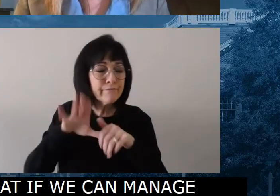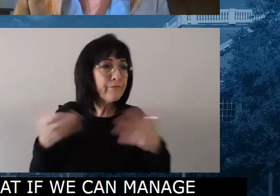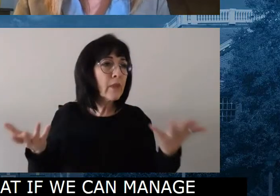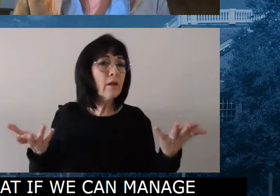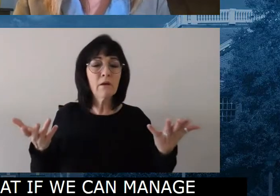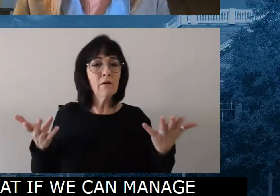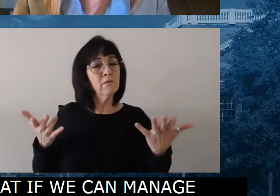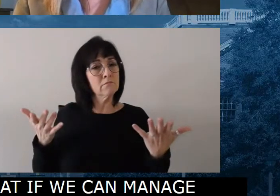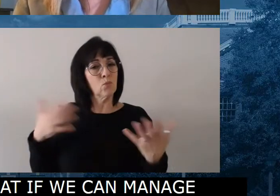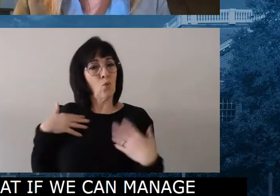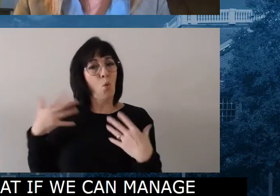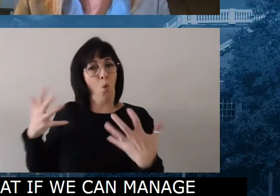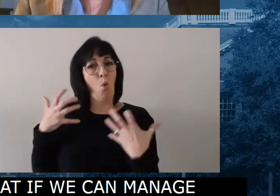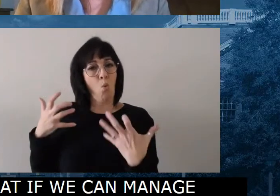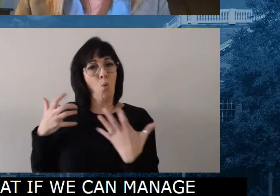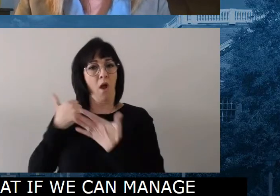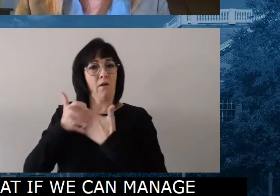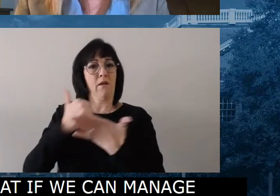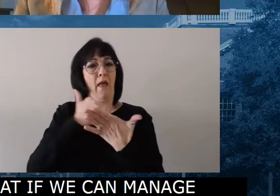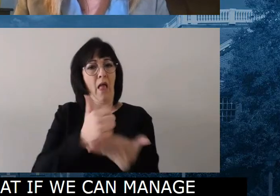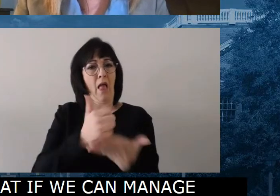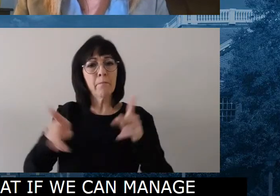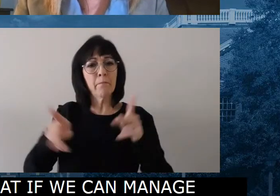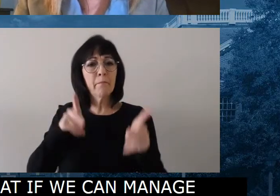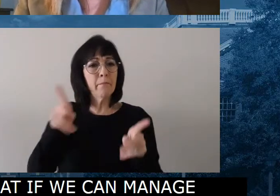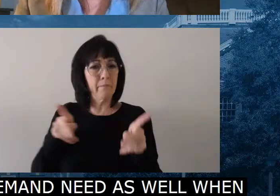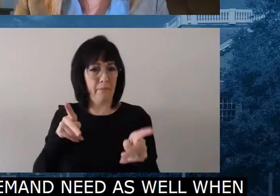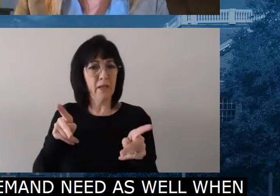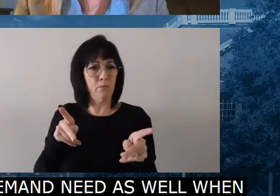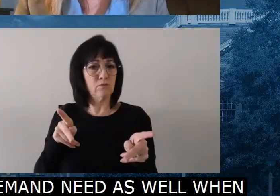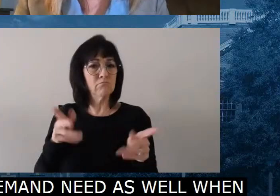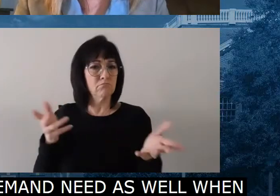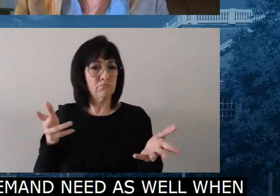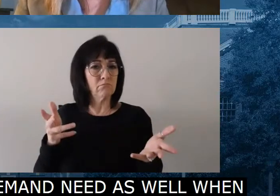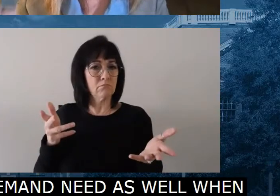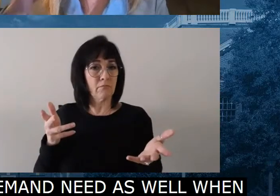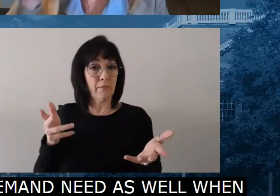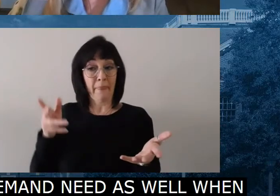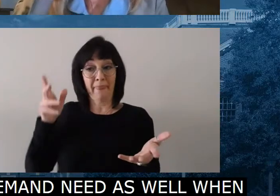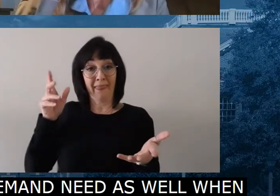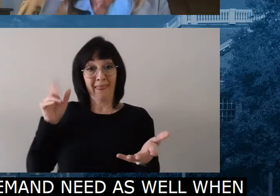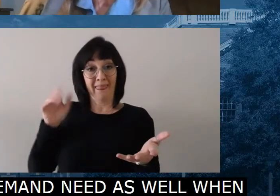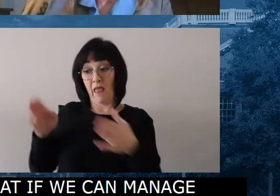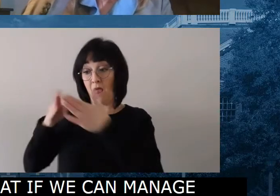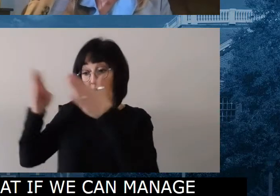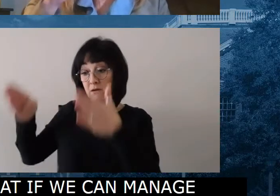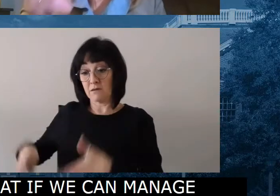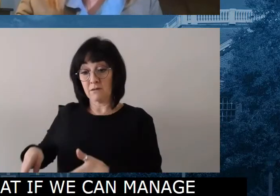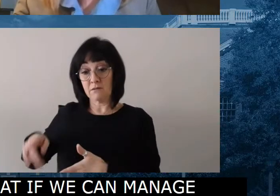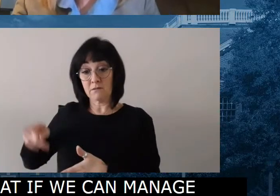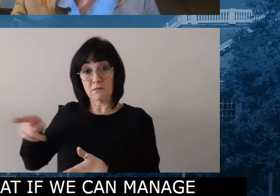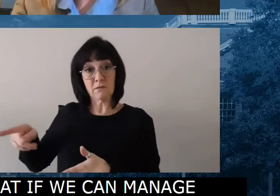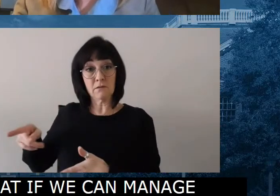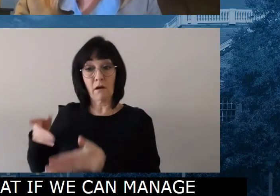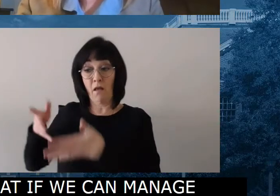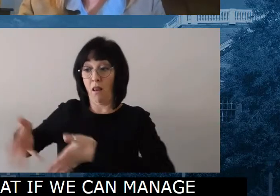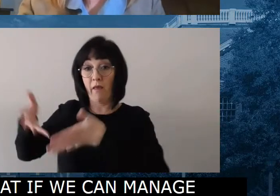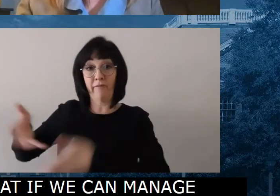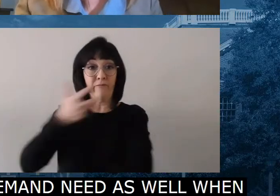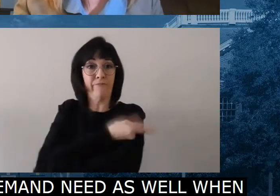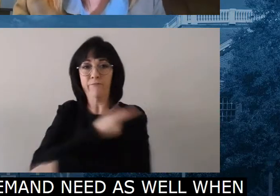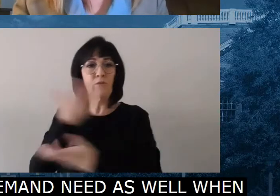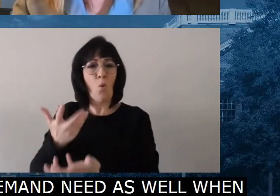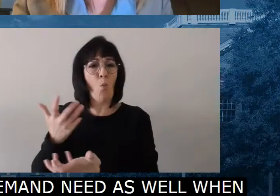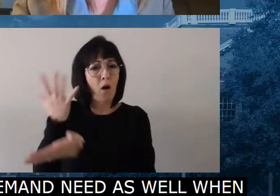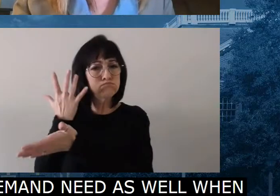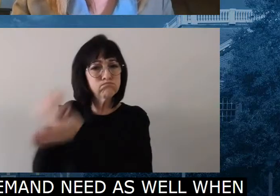we want to do that. We want there to be nothing left in the fridge on site or the freezer on site at the end of the day. And that's our goal. So it